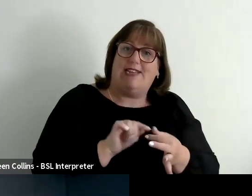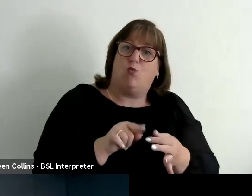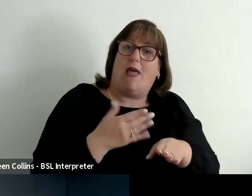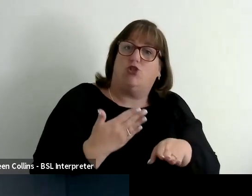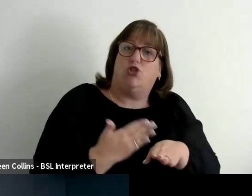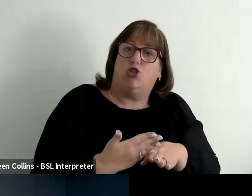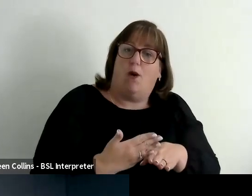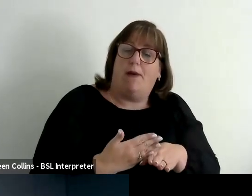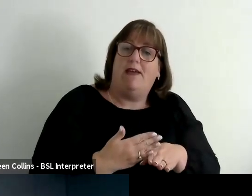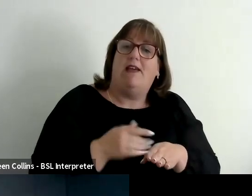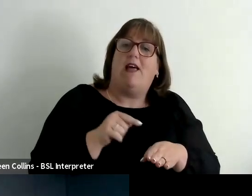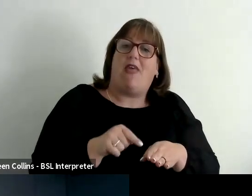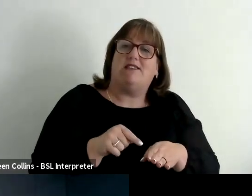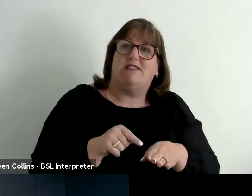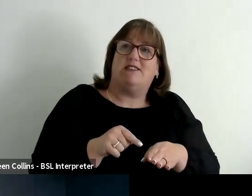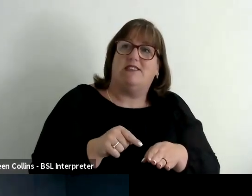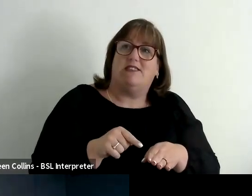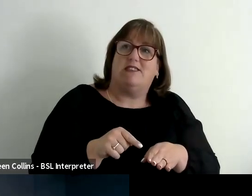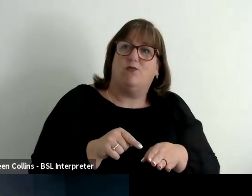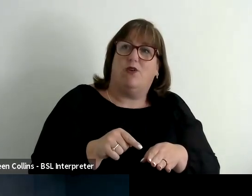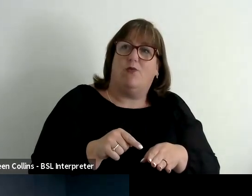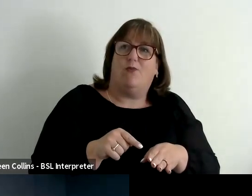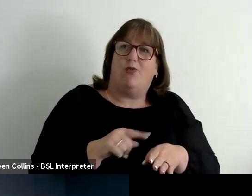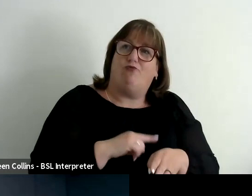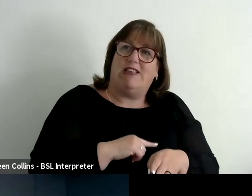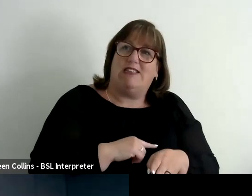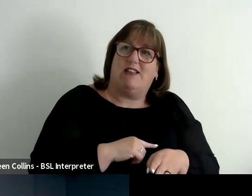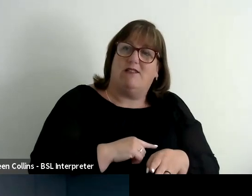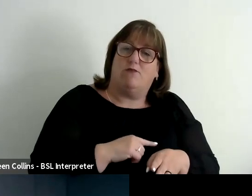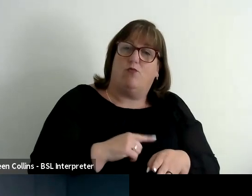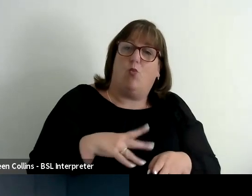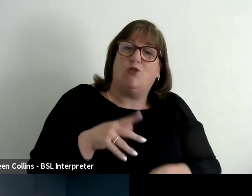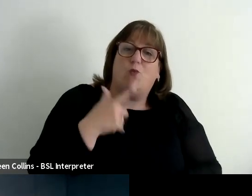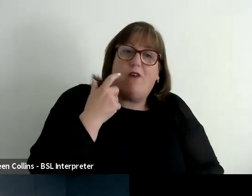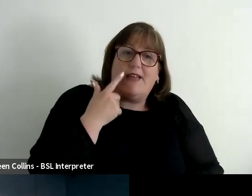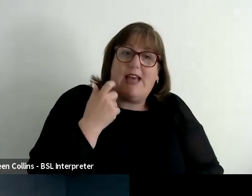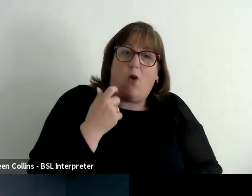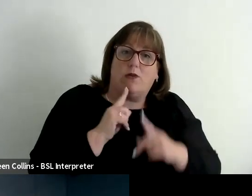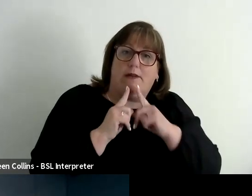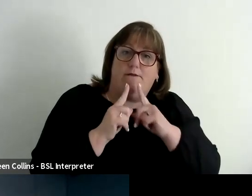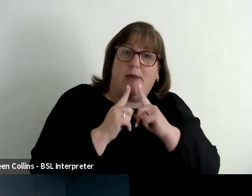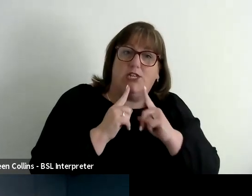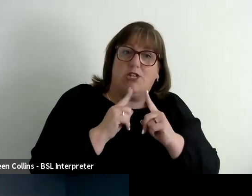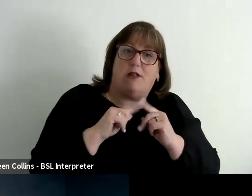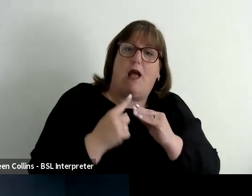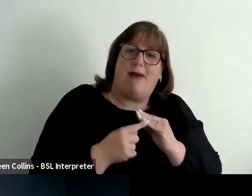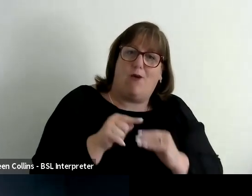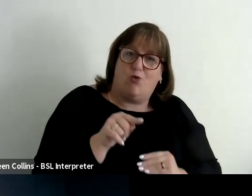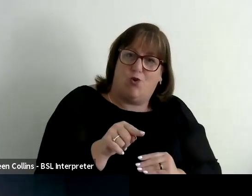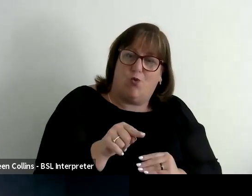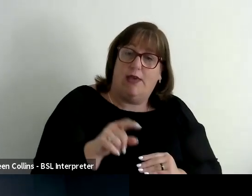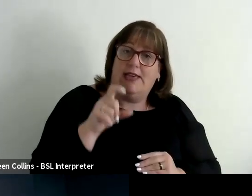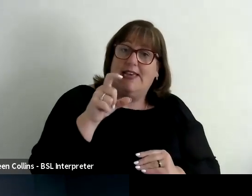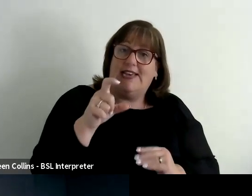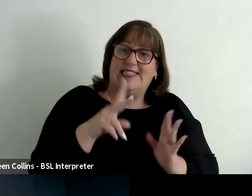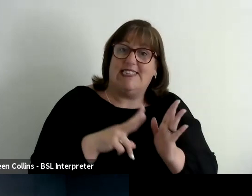more about you, because a CV is great. It tells us a lot of information, but it doesn't always